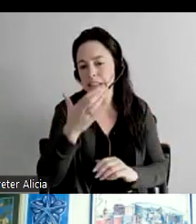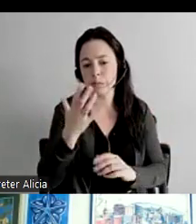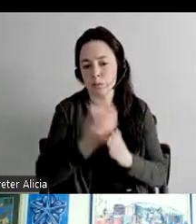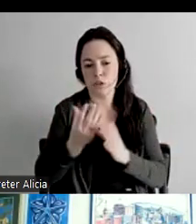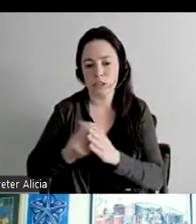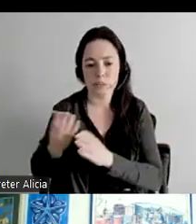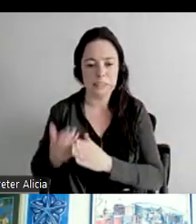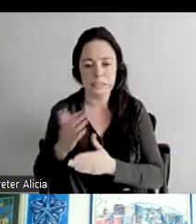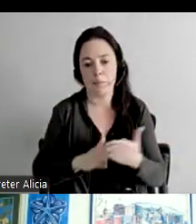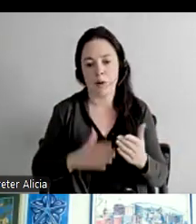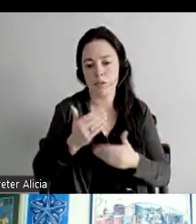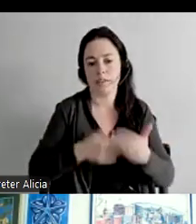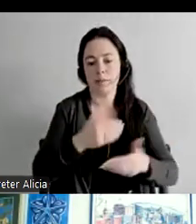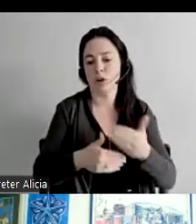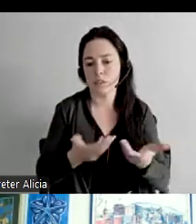piece of this process.